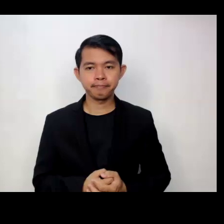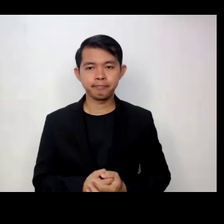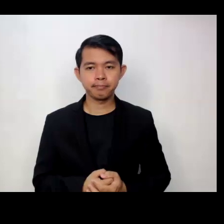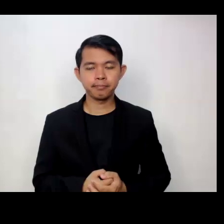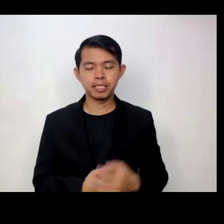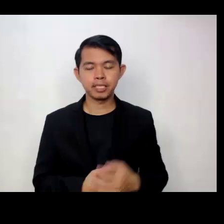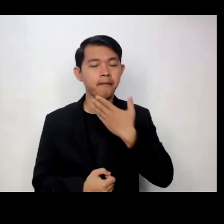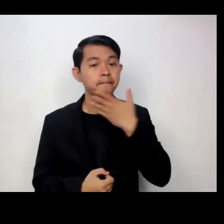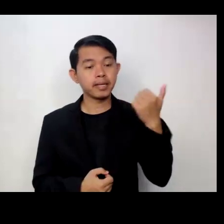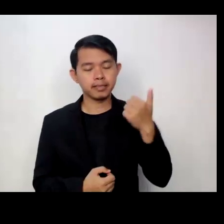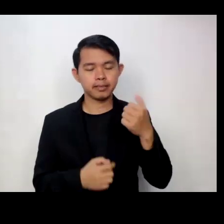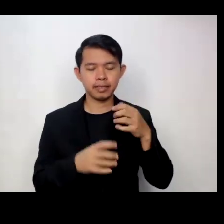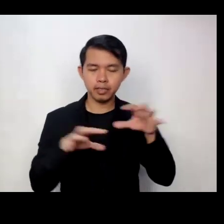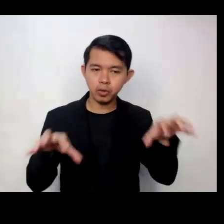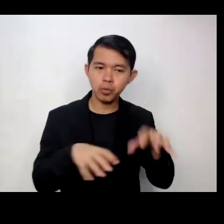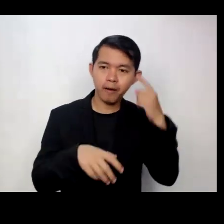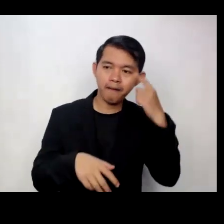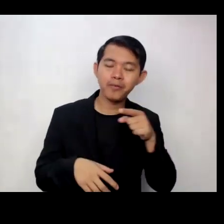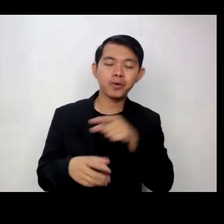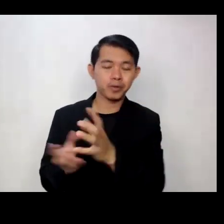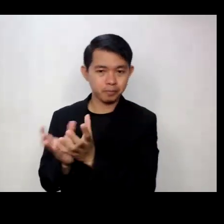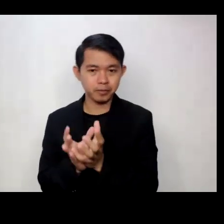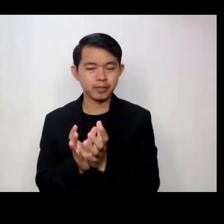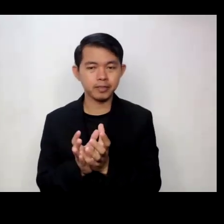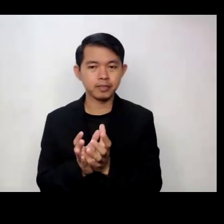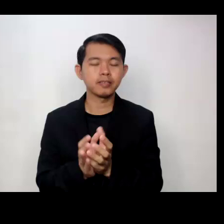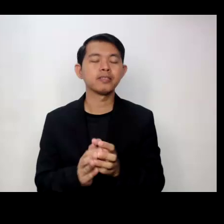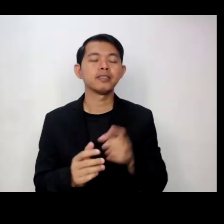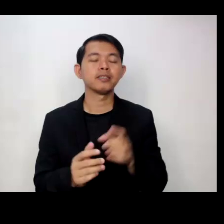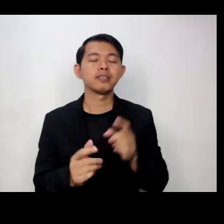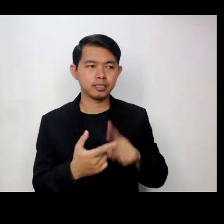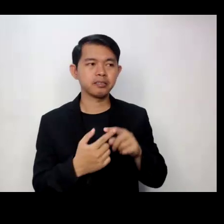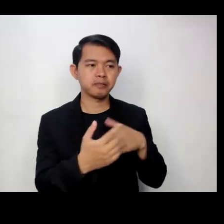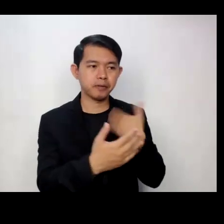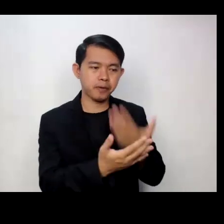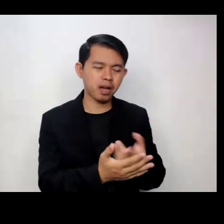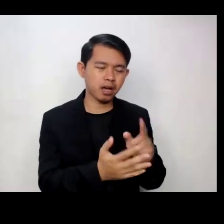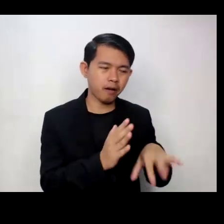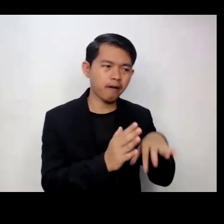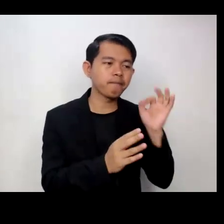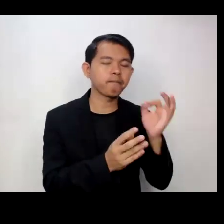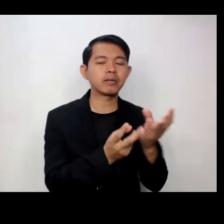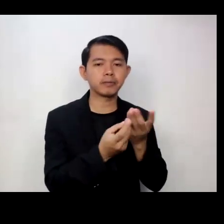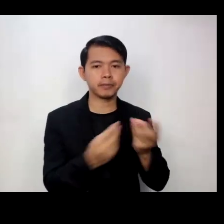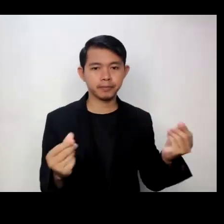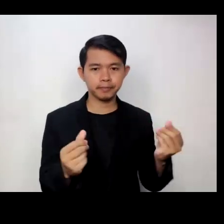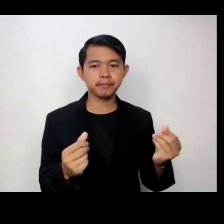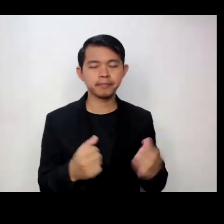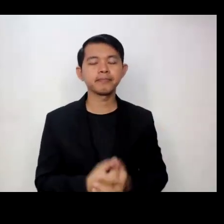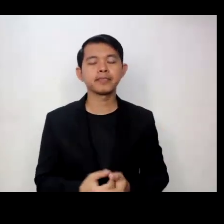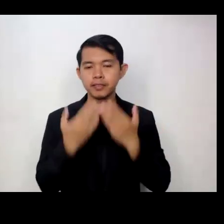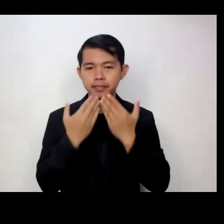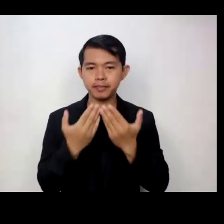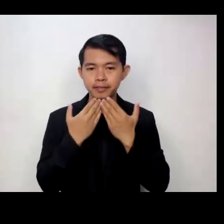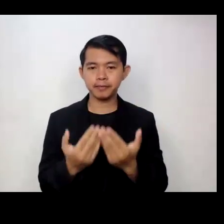to work through the problem than to arrive at Yeah. one solution, Mhm. no? But yeah, thank you for sharing. Doc